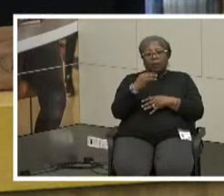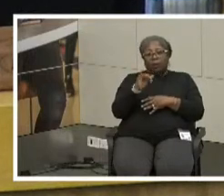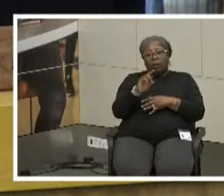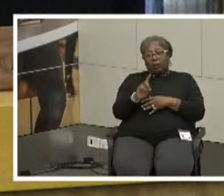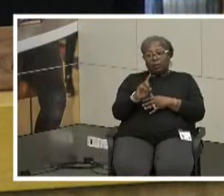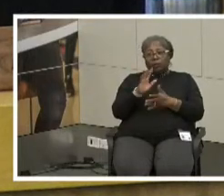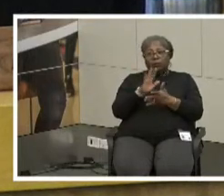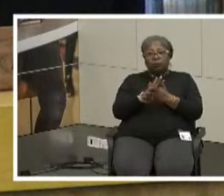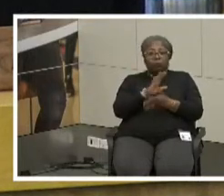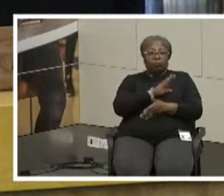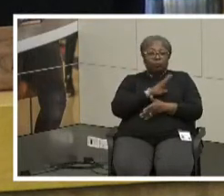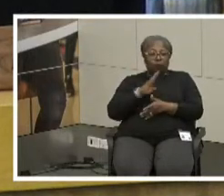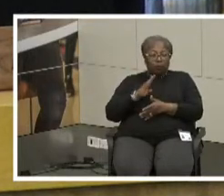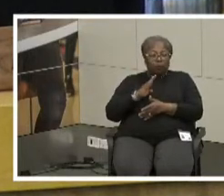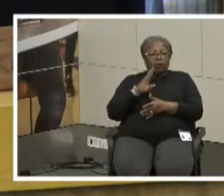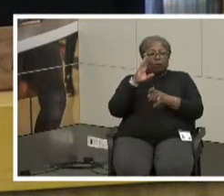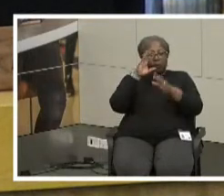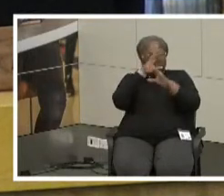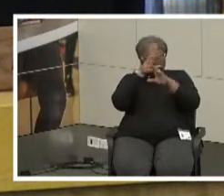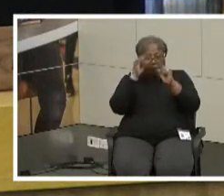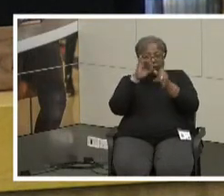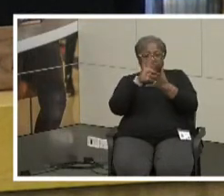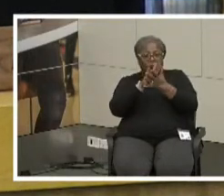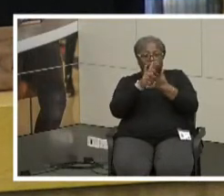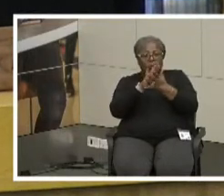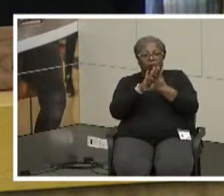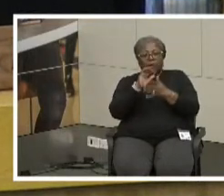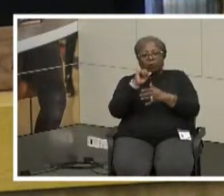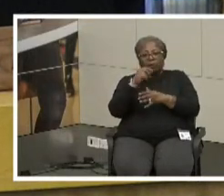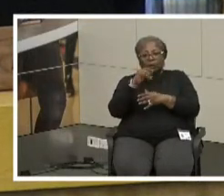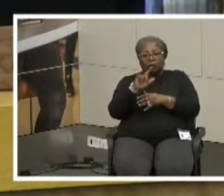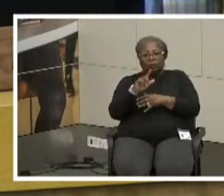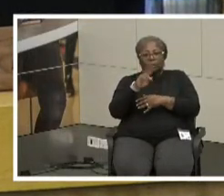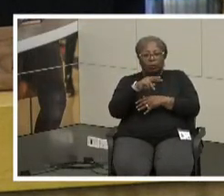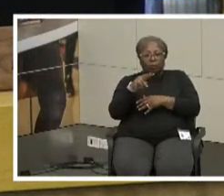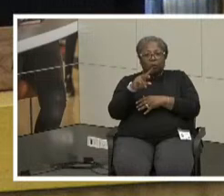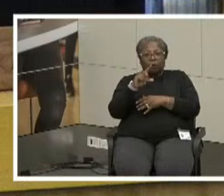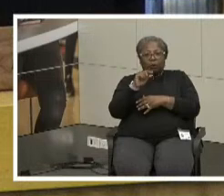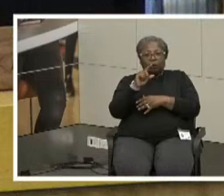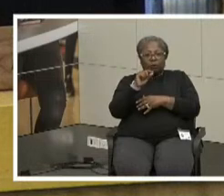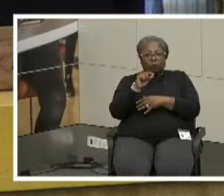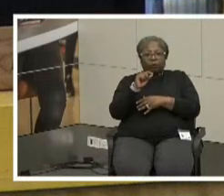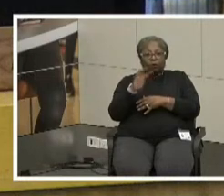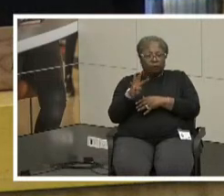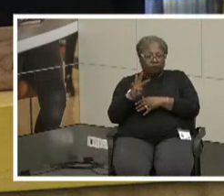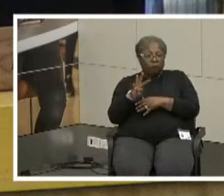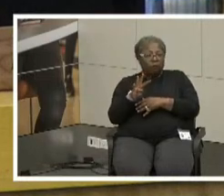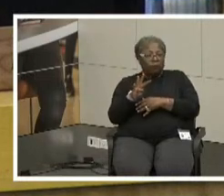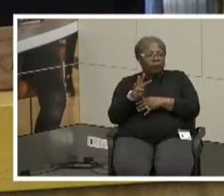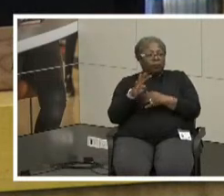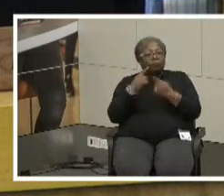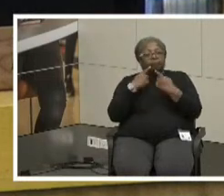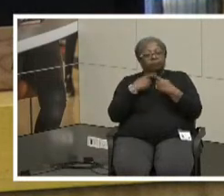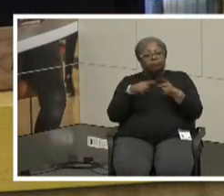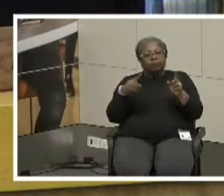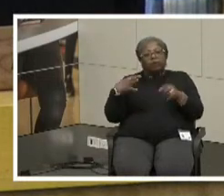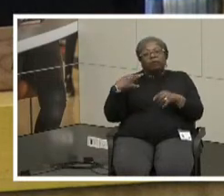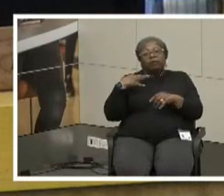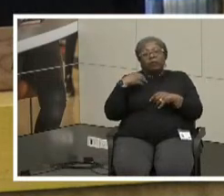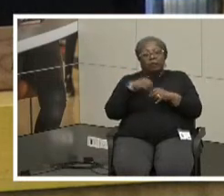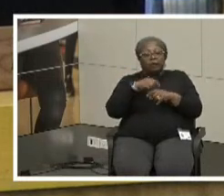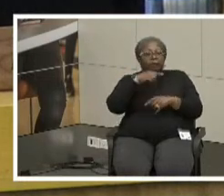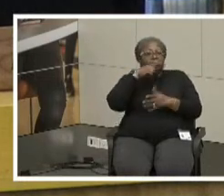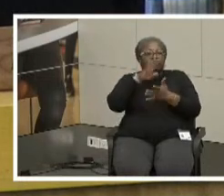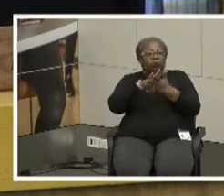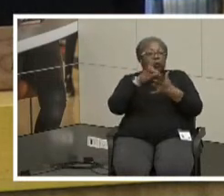District School Board and superintendent of schools Proclaim April 22nd through 26 2024 volunteers and public schools